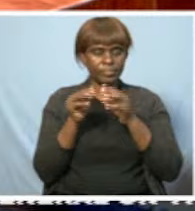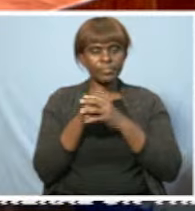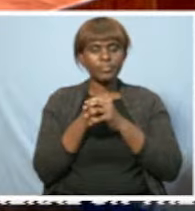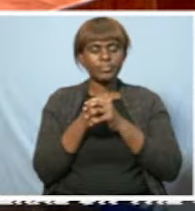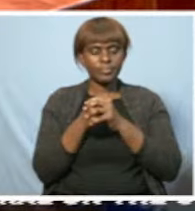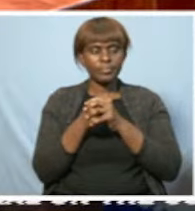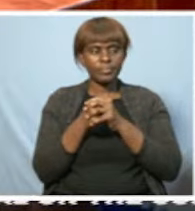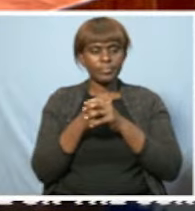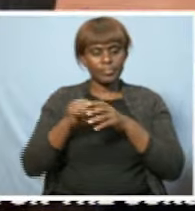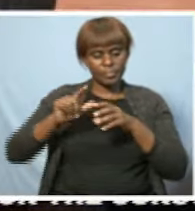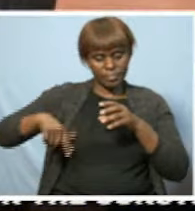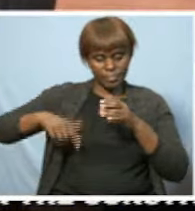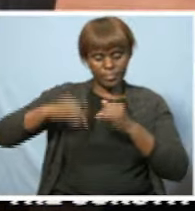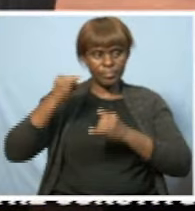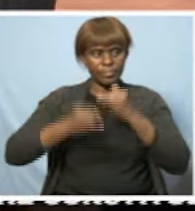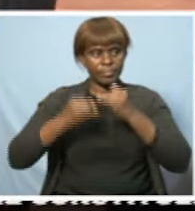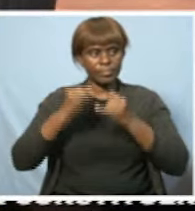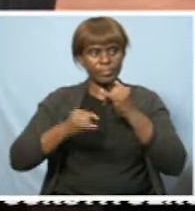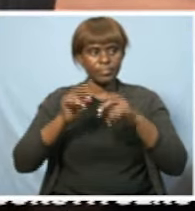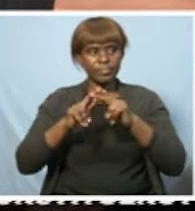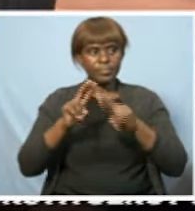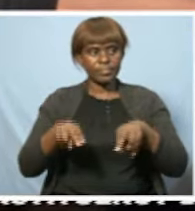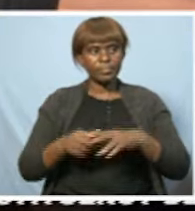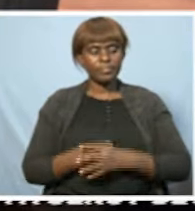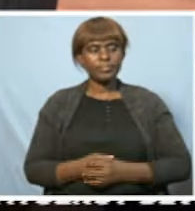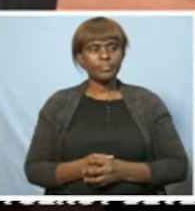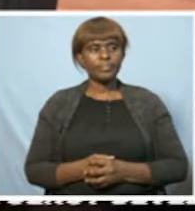It was delayed completion, Chair.